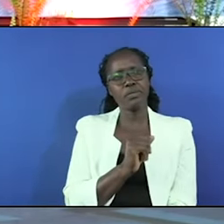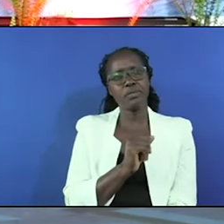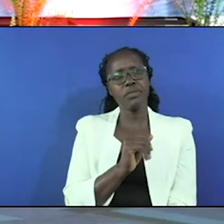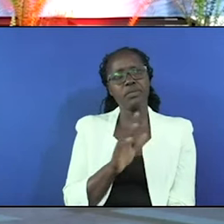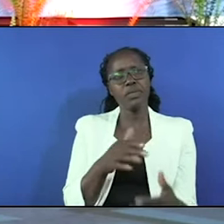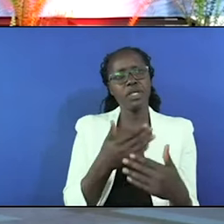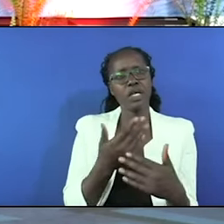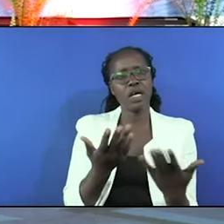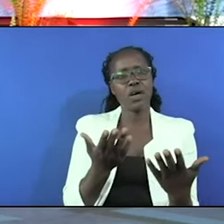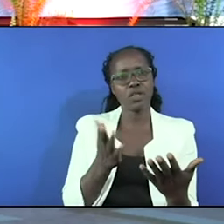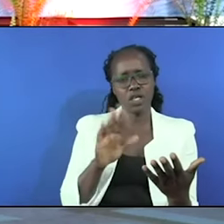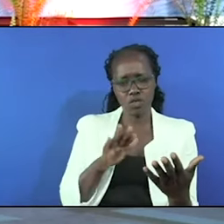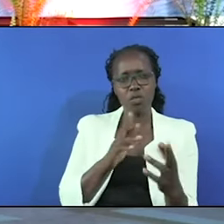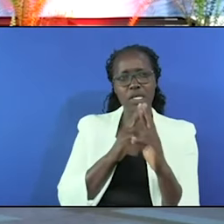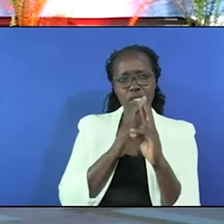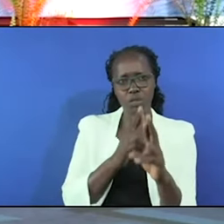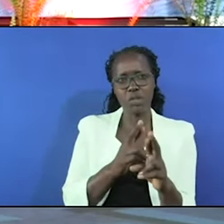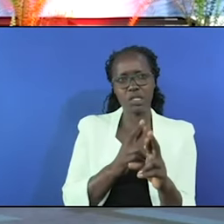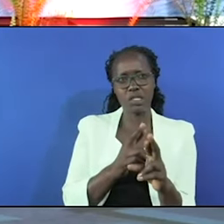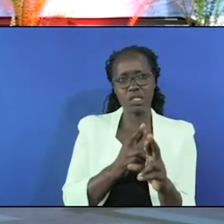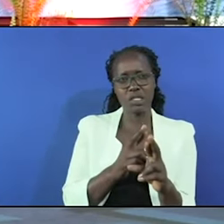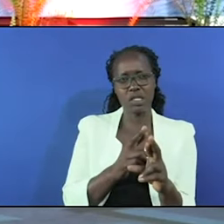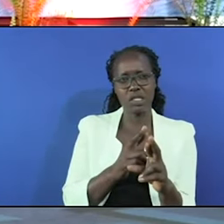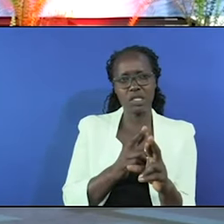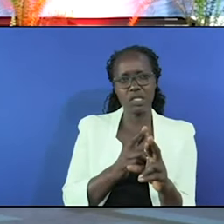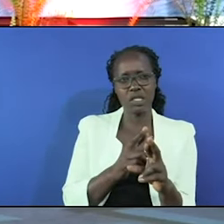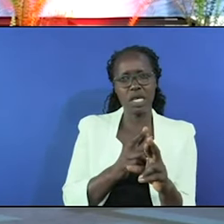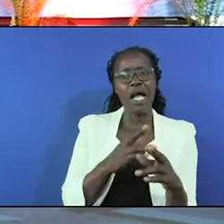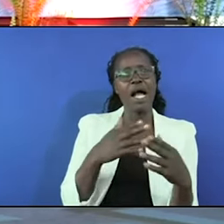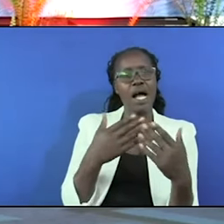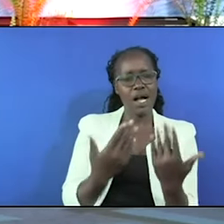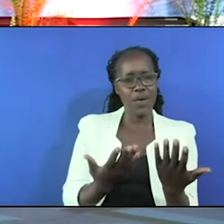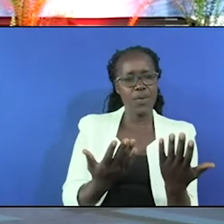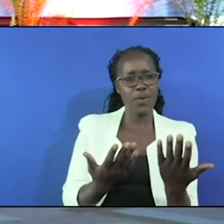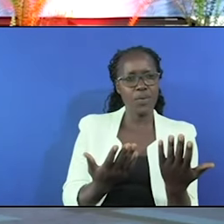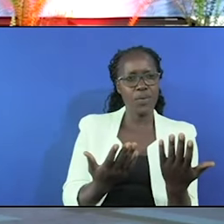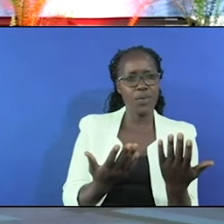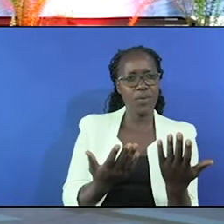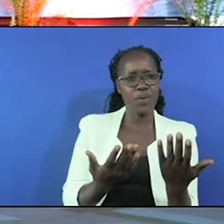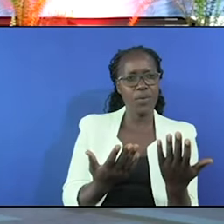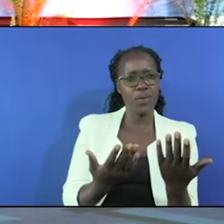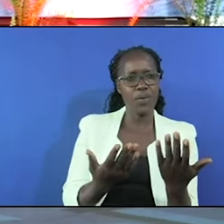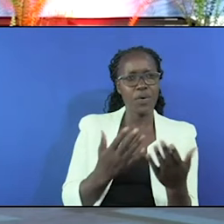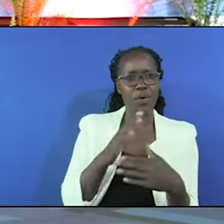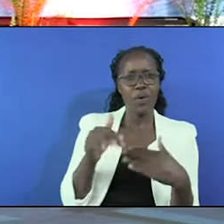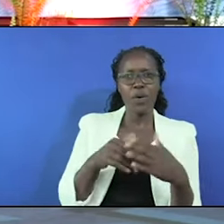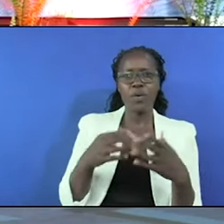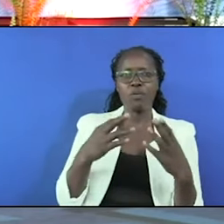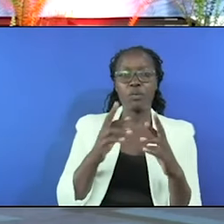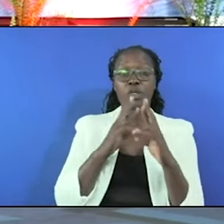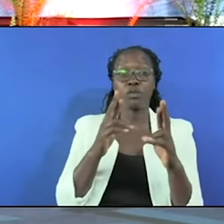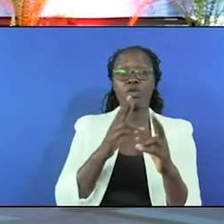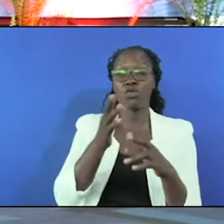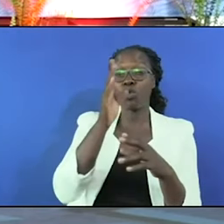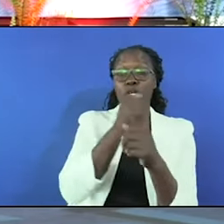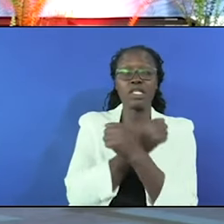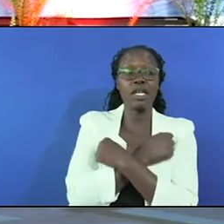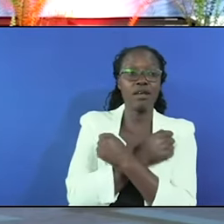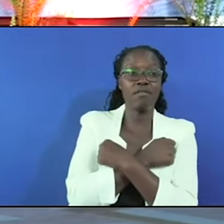at how that woman responds. Look at how Abraham responds to God's